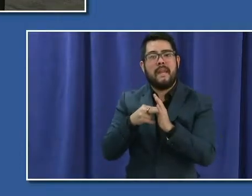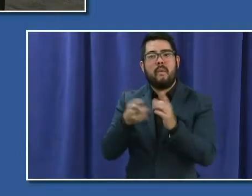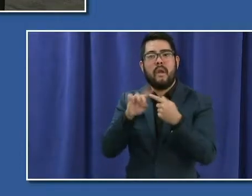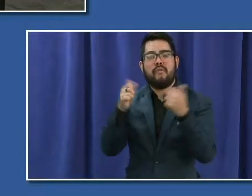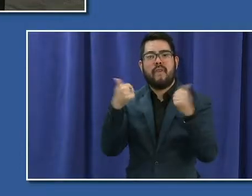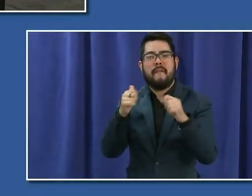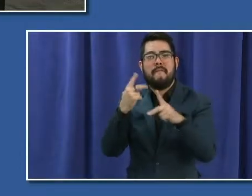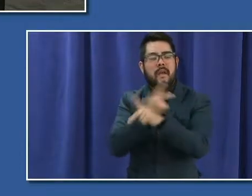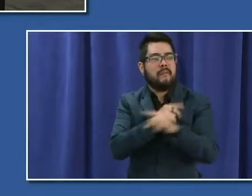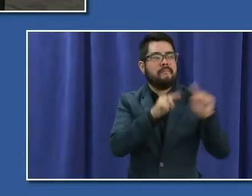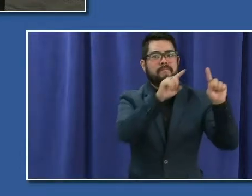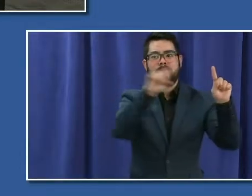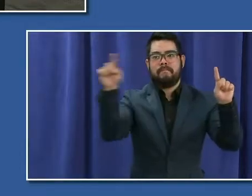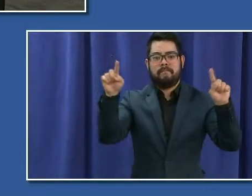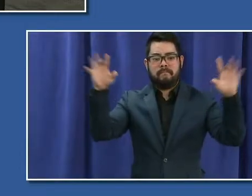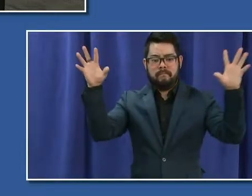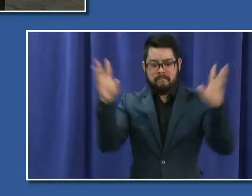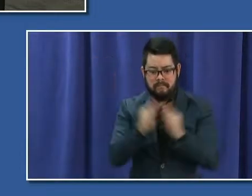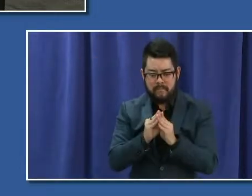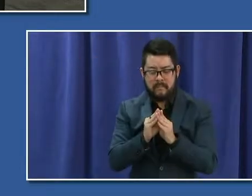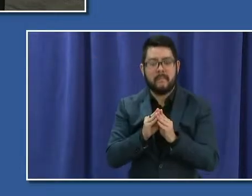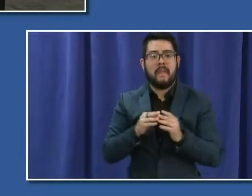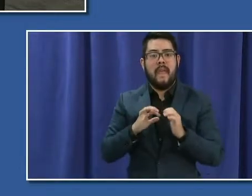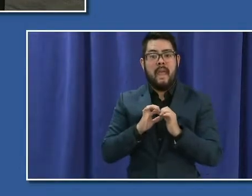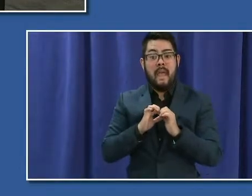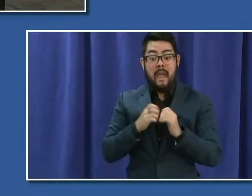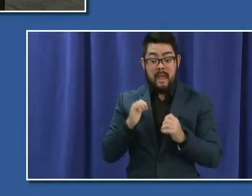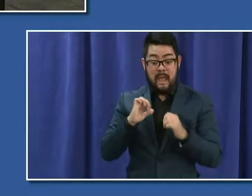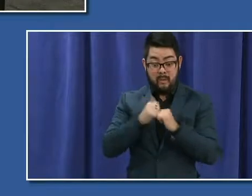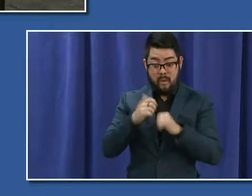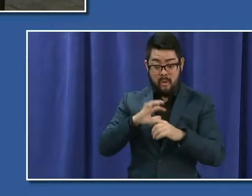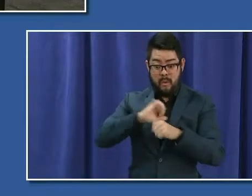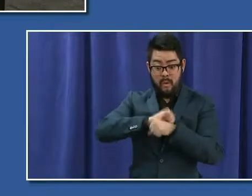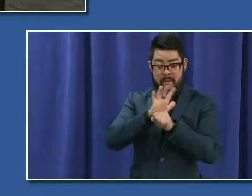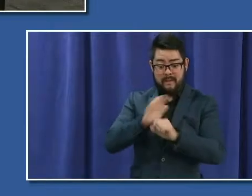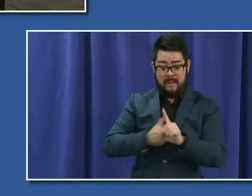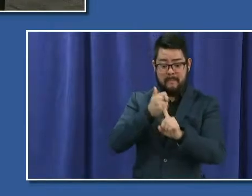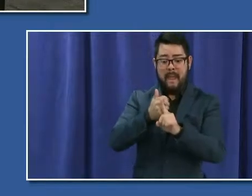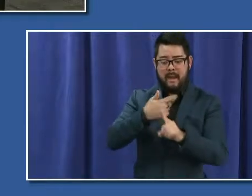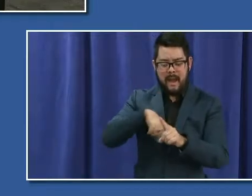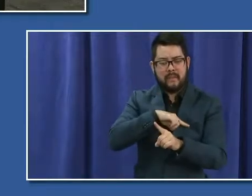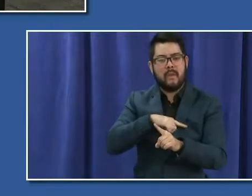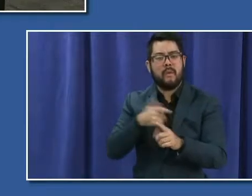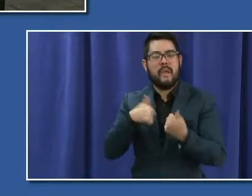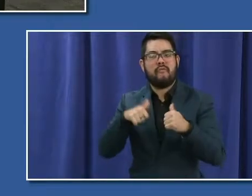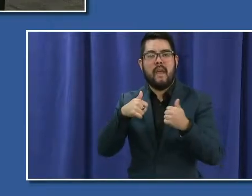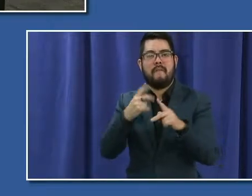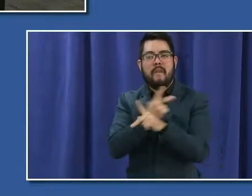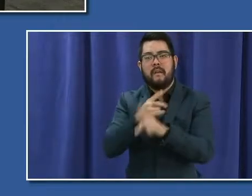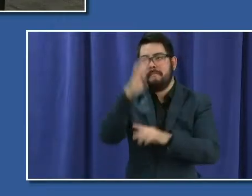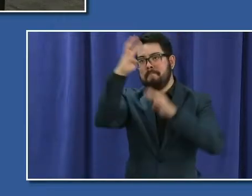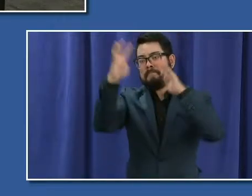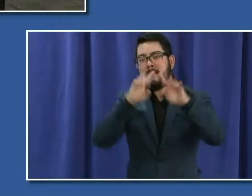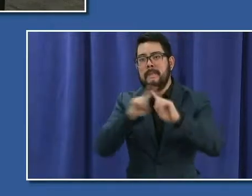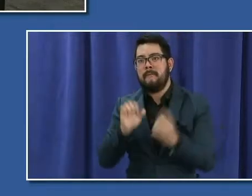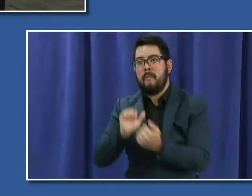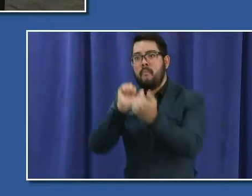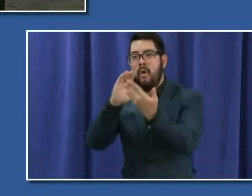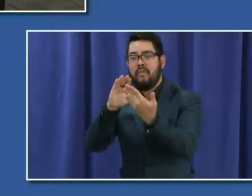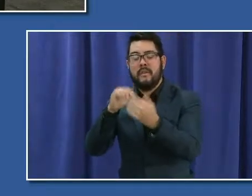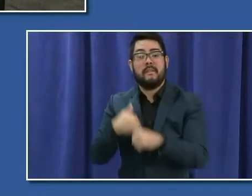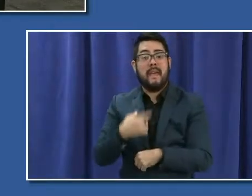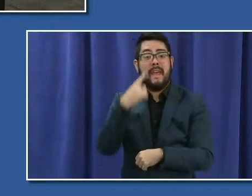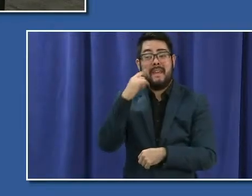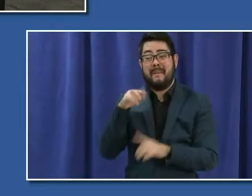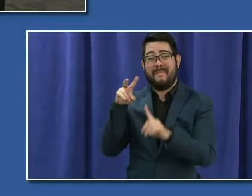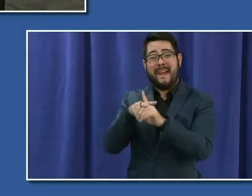dots between what COVID, sort of the parameters it put us within, and the creativity that comes out of it, I think you'll see that across all of our departments, that we've been